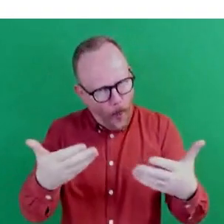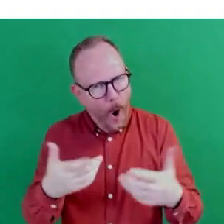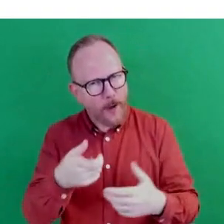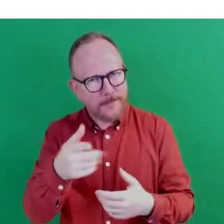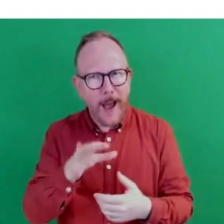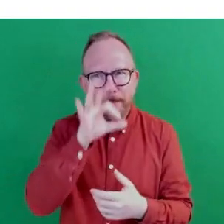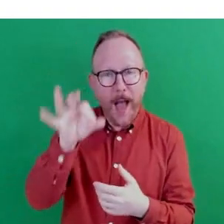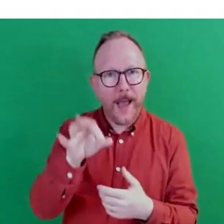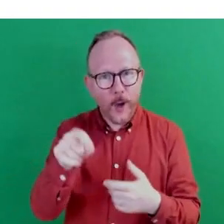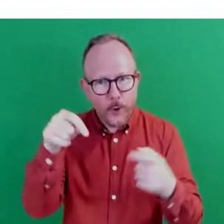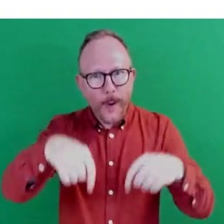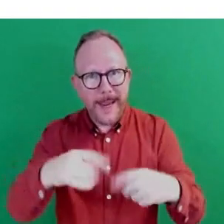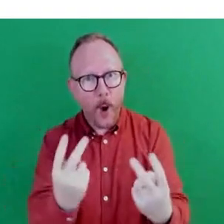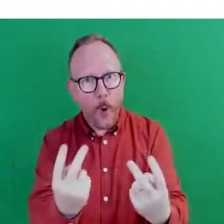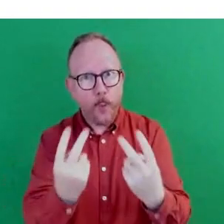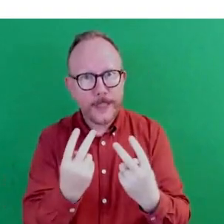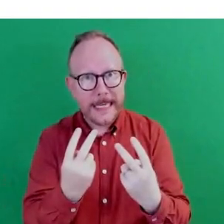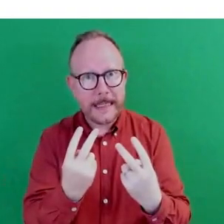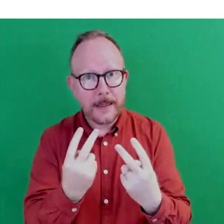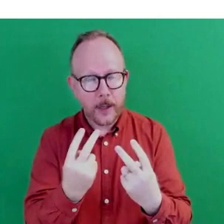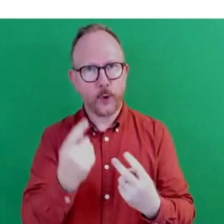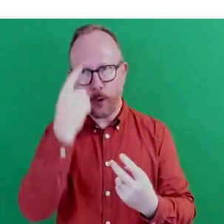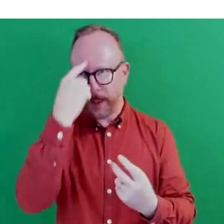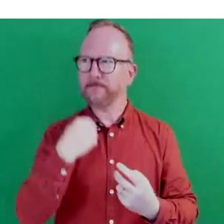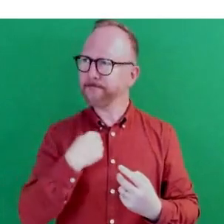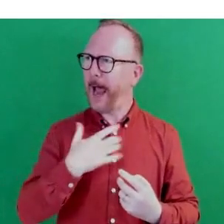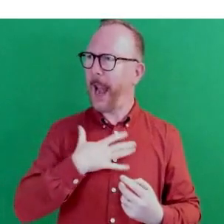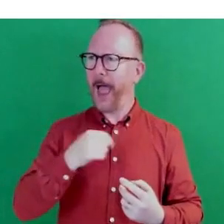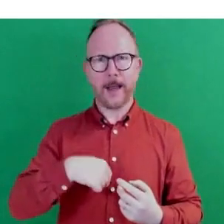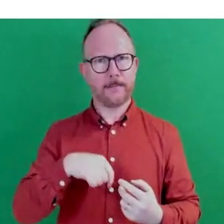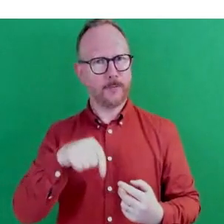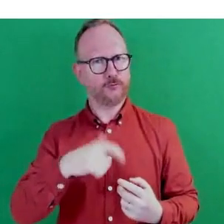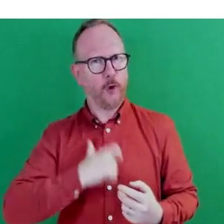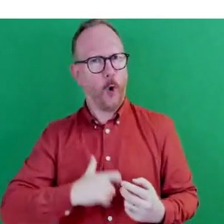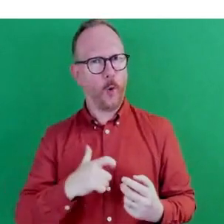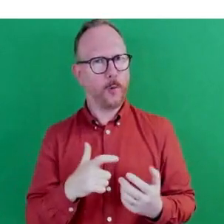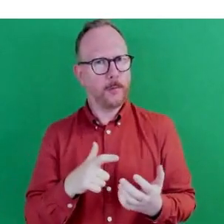and the EMHP role has stuck out to you, then I would say go for it.